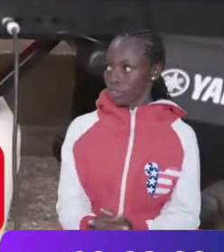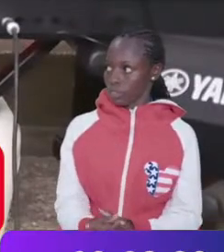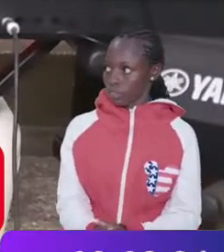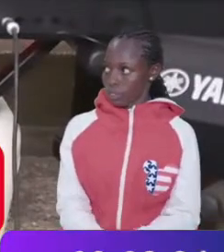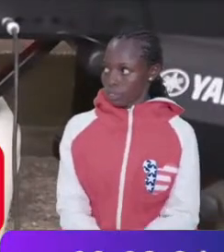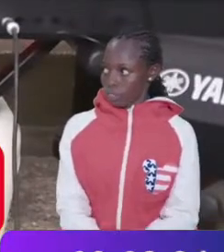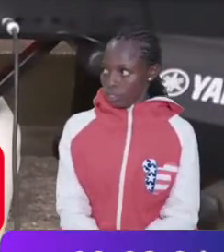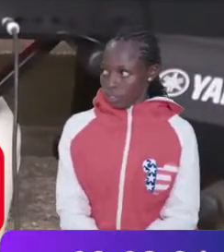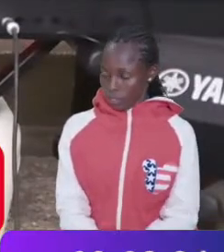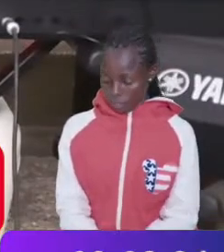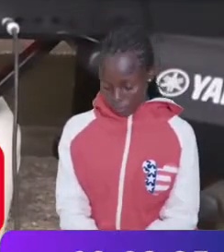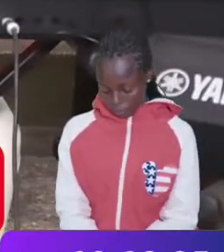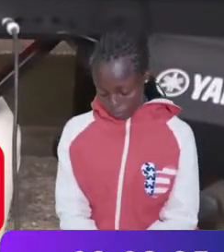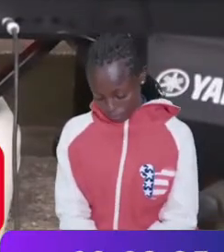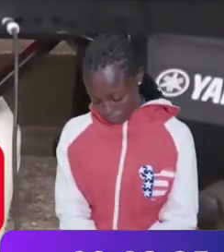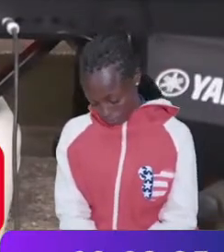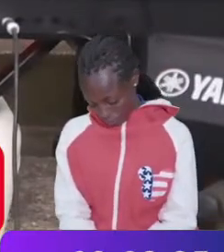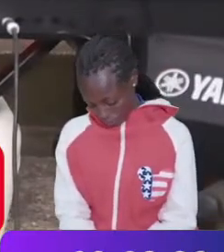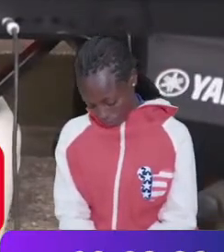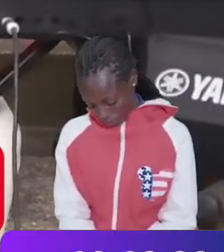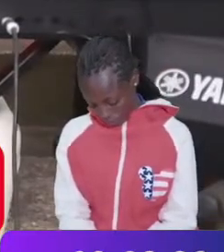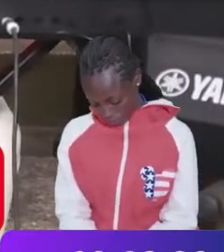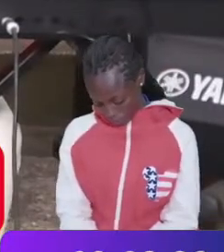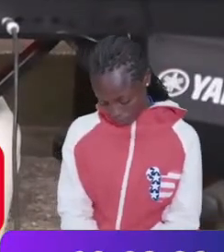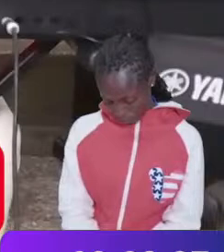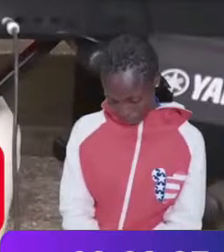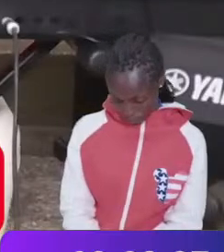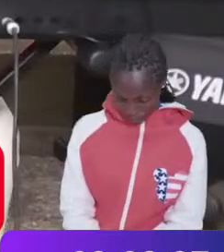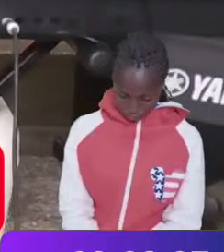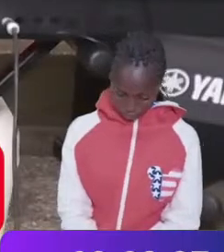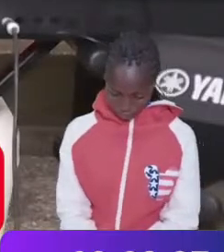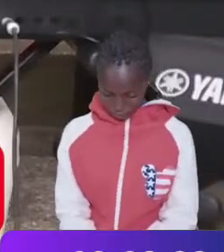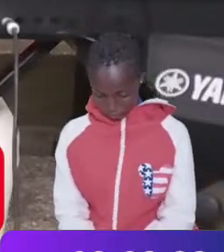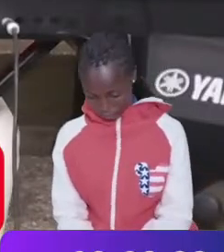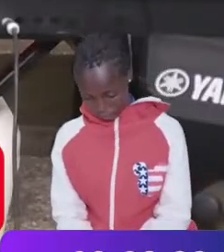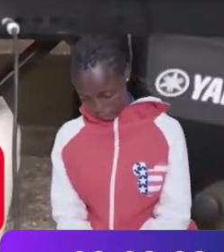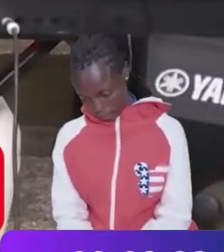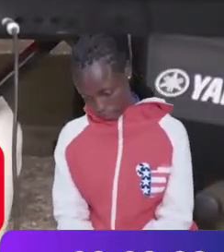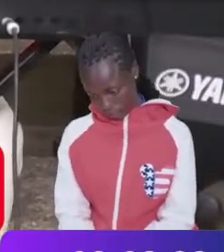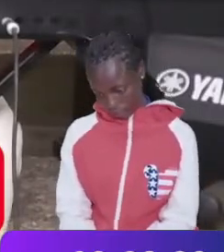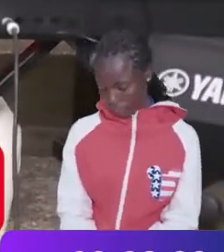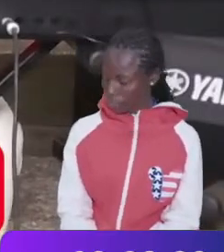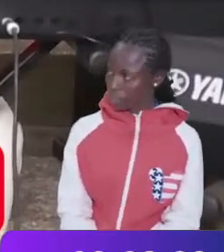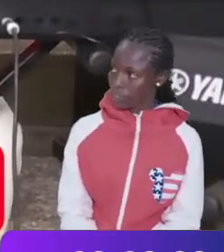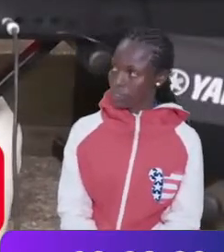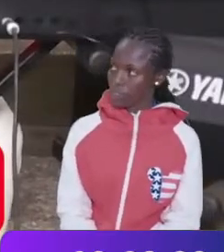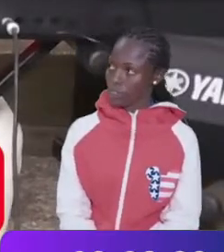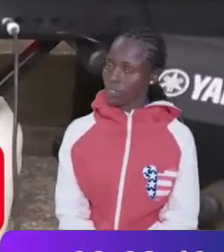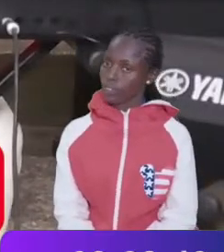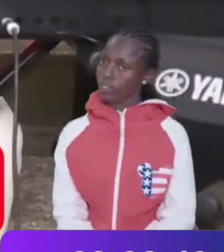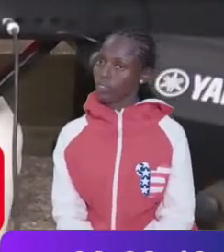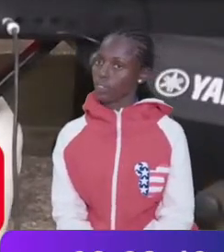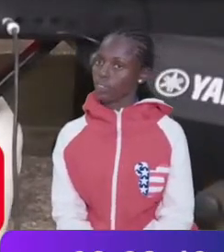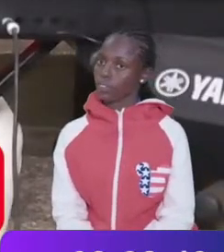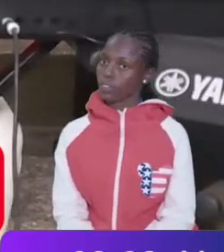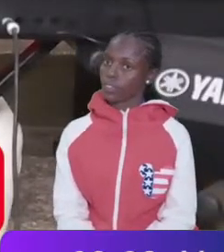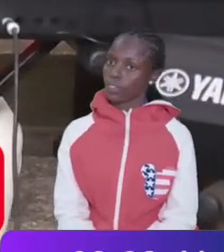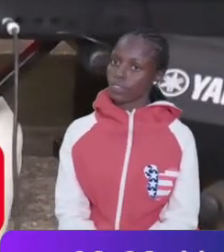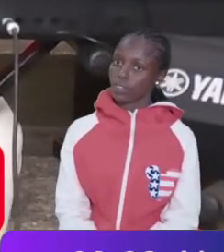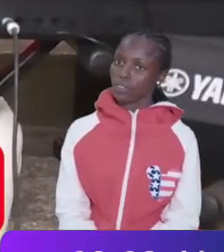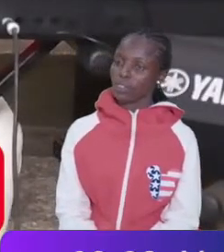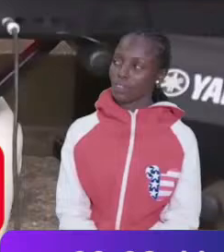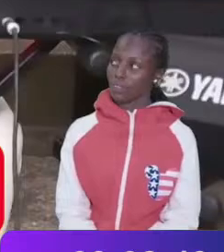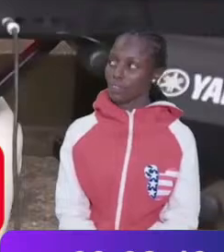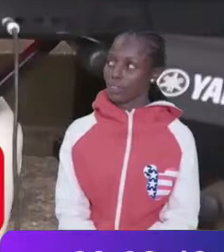Hallelujah, we bless you, Holy. Oh, thank you, Jesus. Oh, thank you, Jesus. We will like